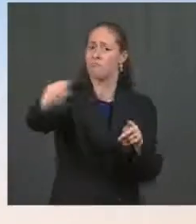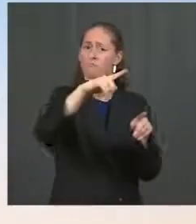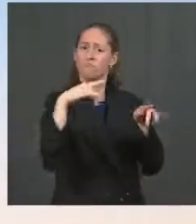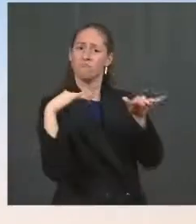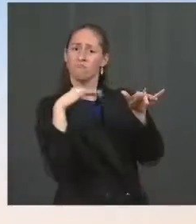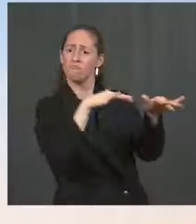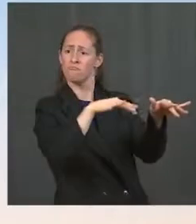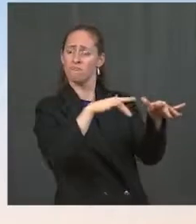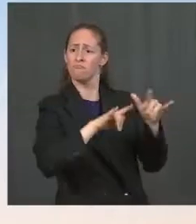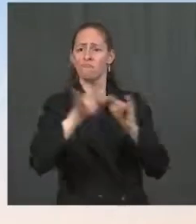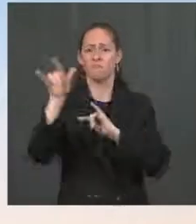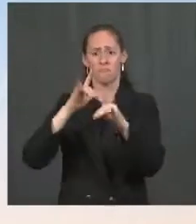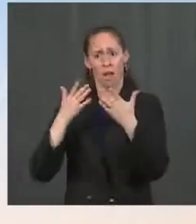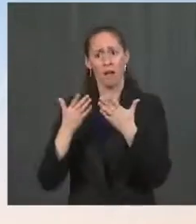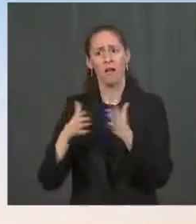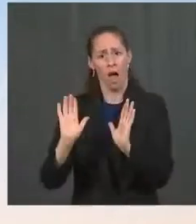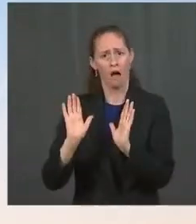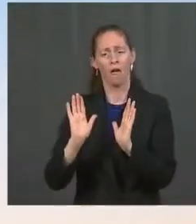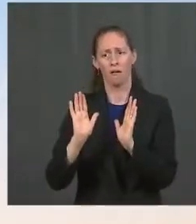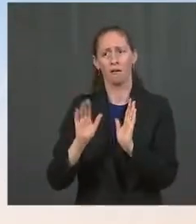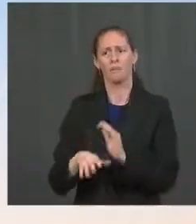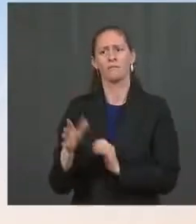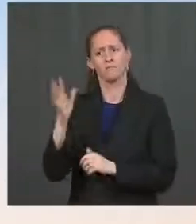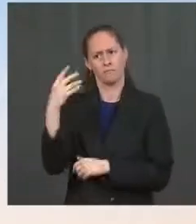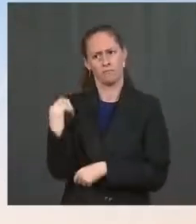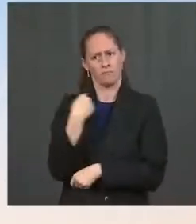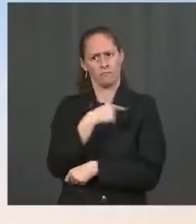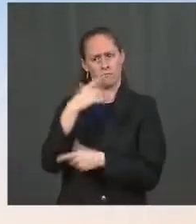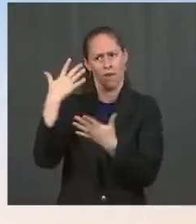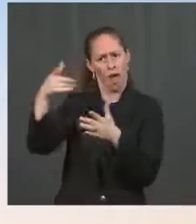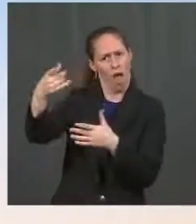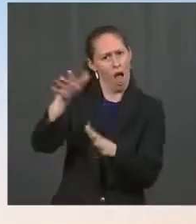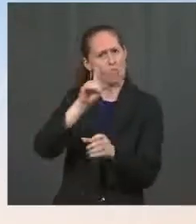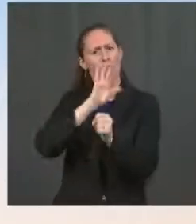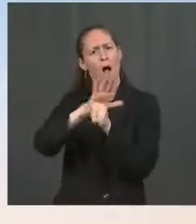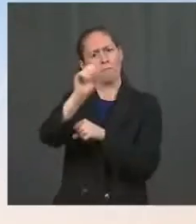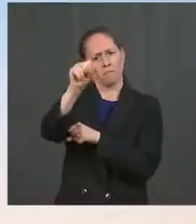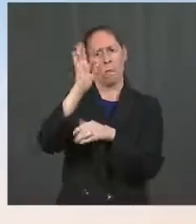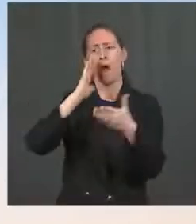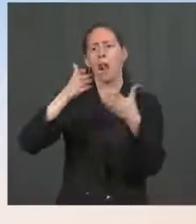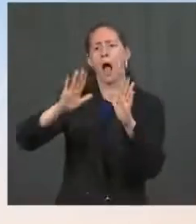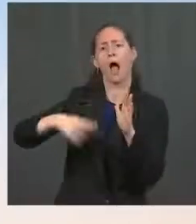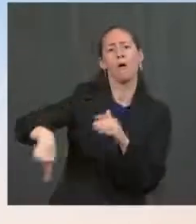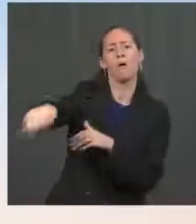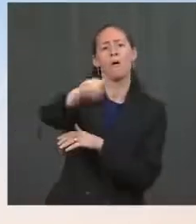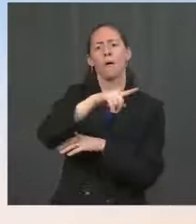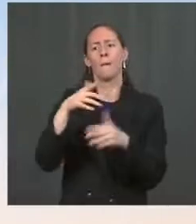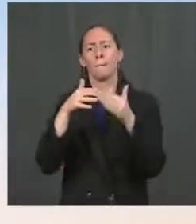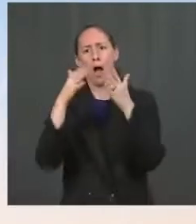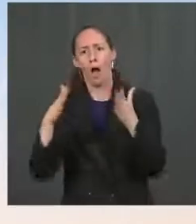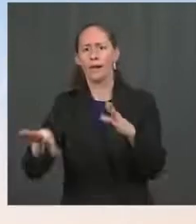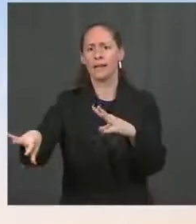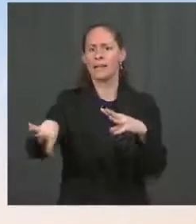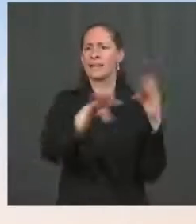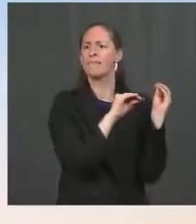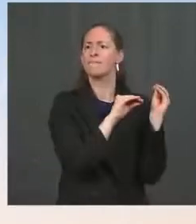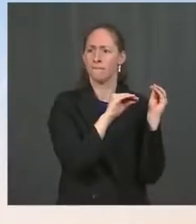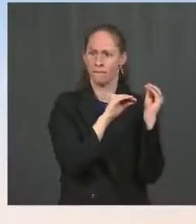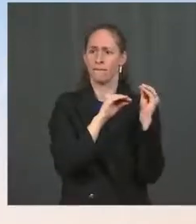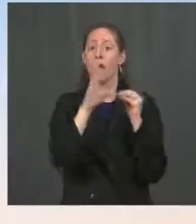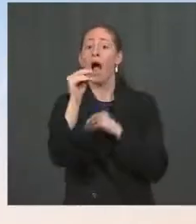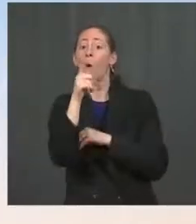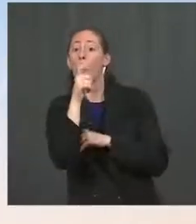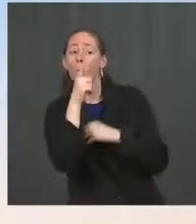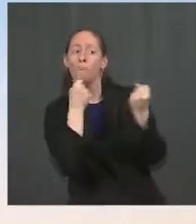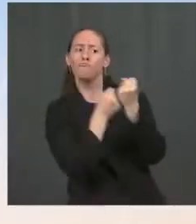We promised we would get American citizens out. We promised we would get legal permanent residents out. We promised we would get our Afghan partners out. And we promised we'd press